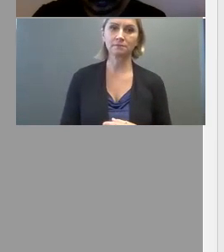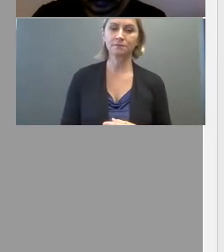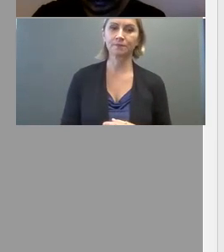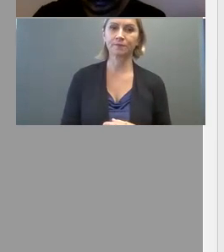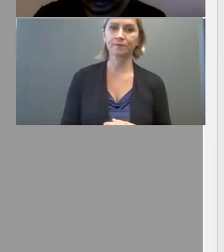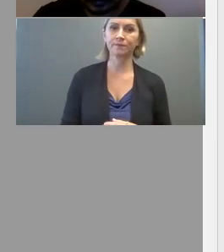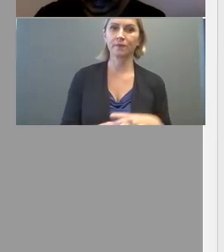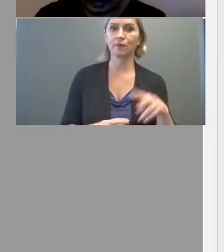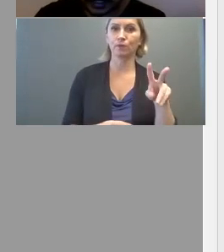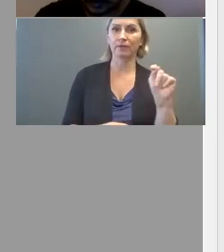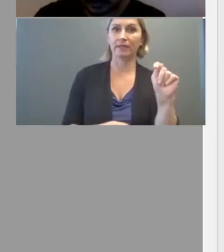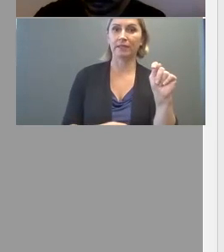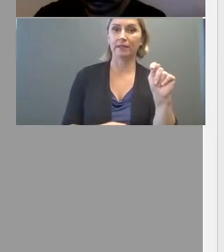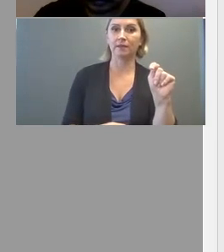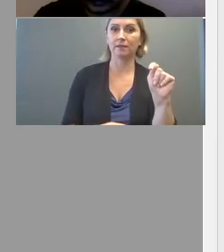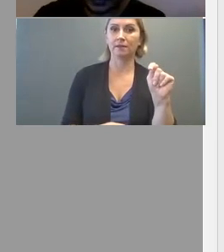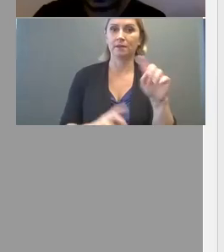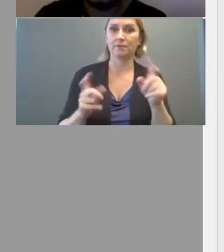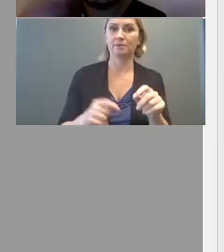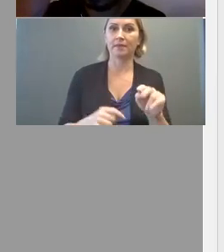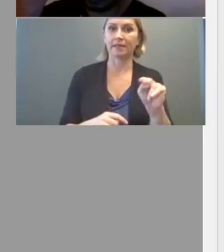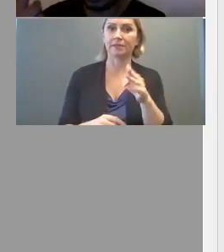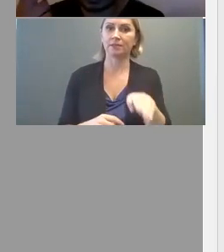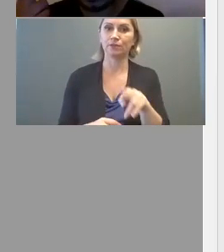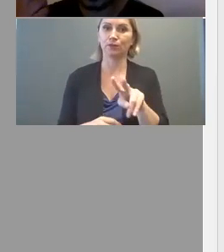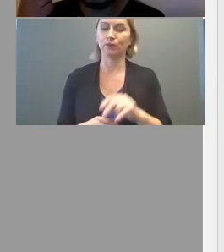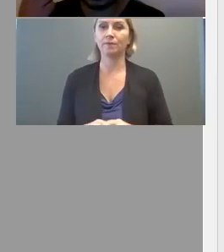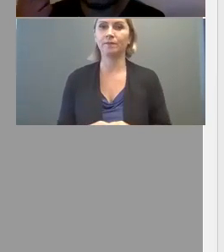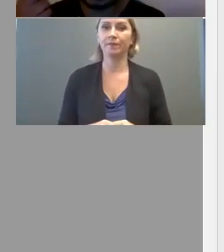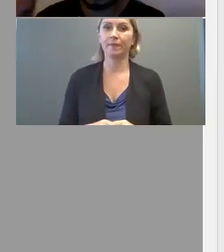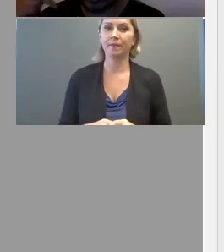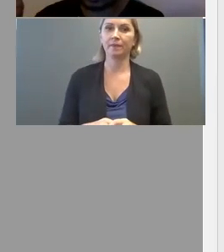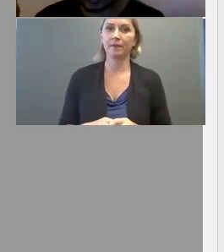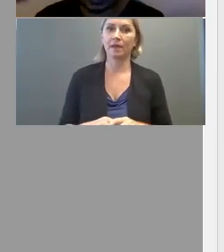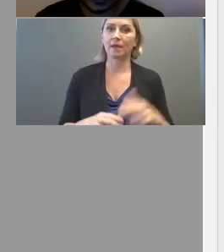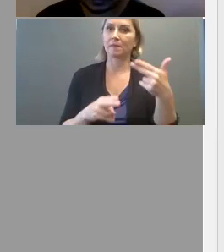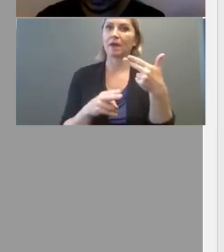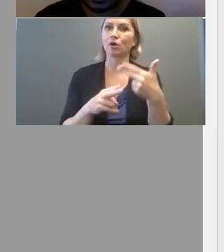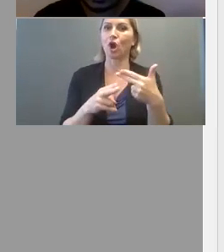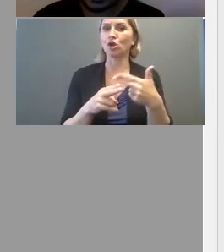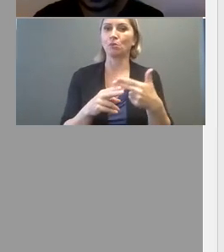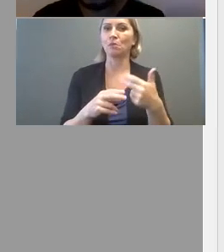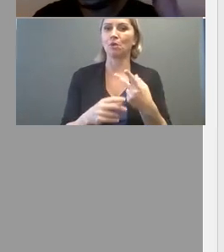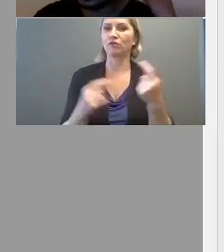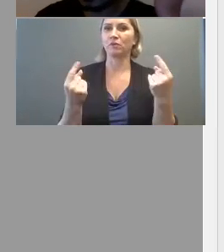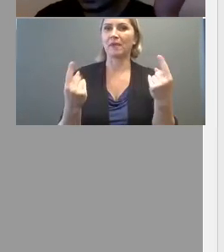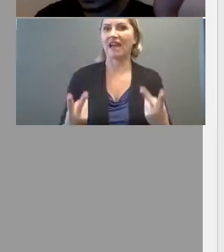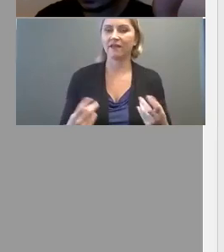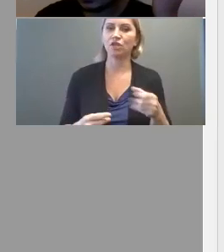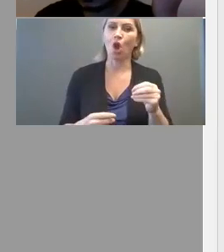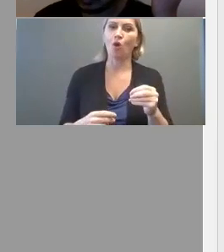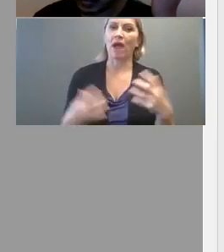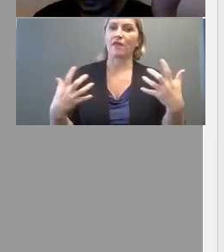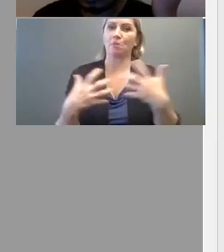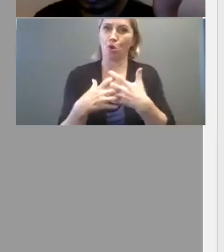n by 2, right? I'm calling both of them with two halves, and the merge